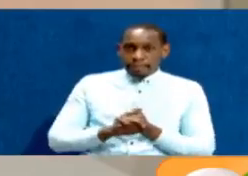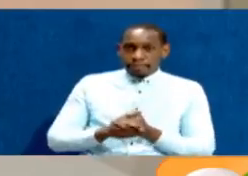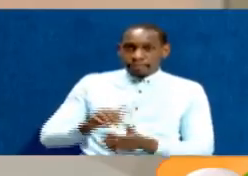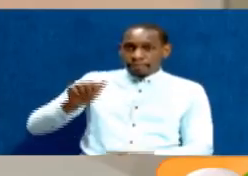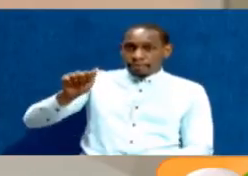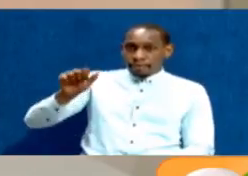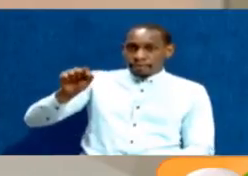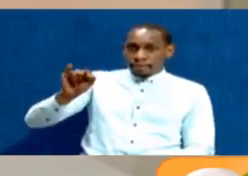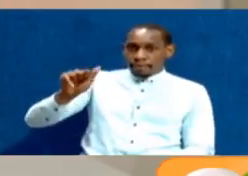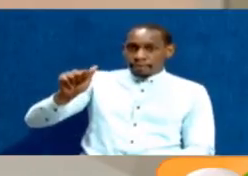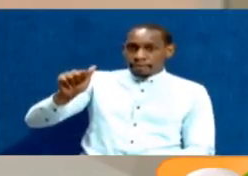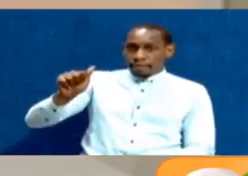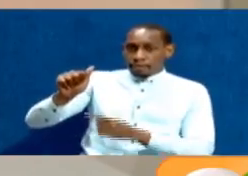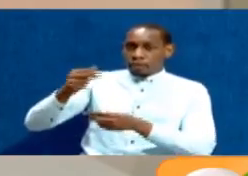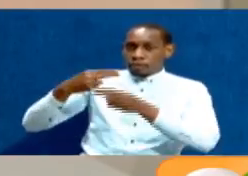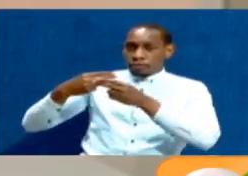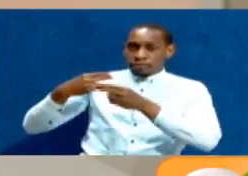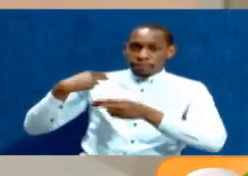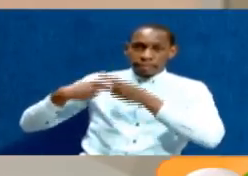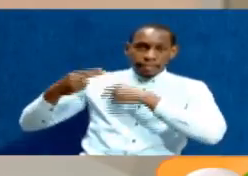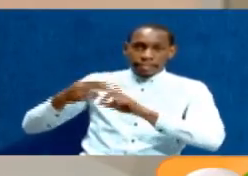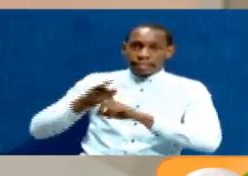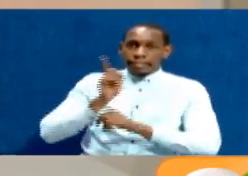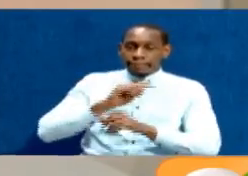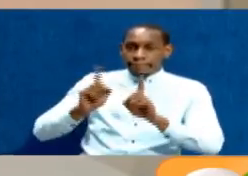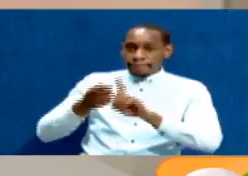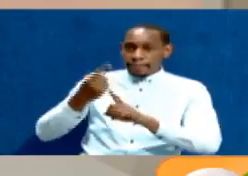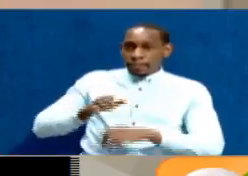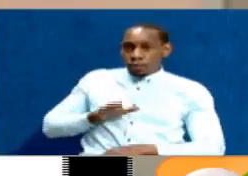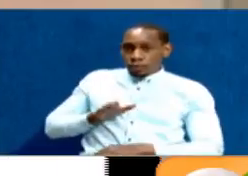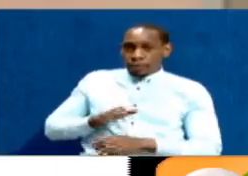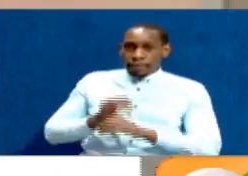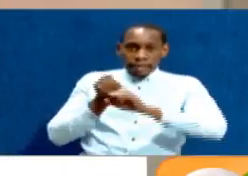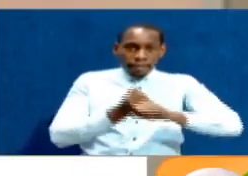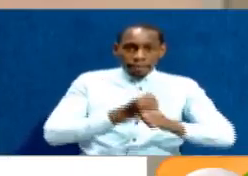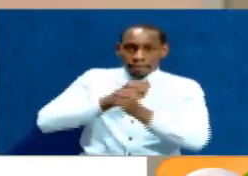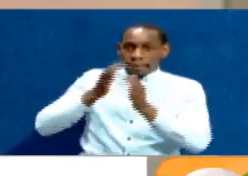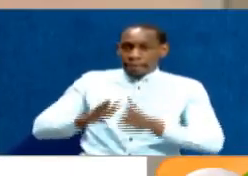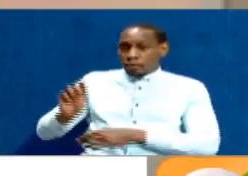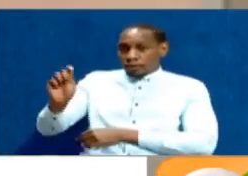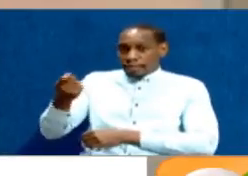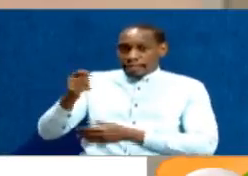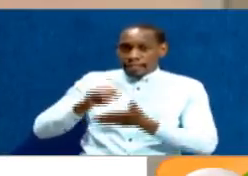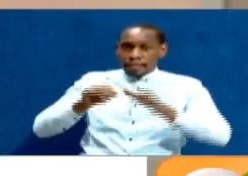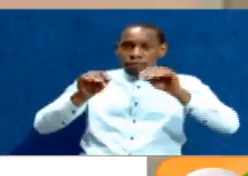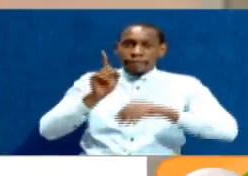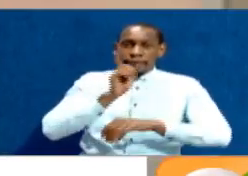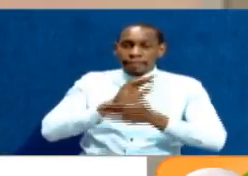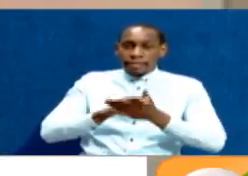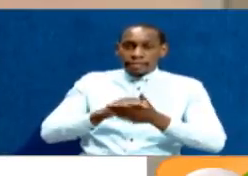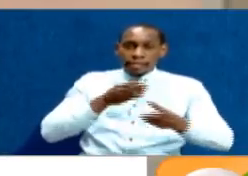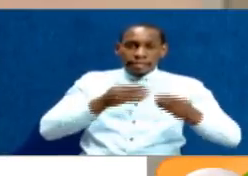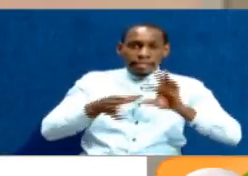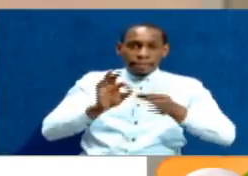Asiya Mohamed Sururu made history by becoming the first female para rower from Kenya to qualify for the